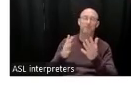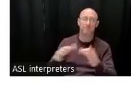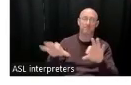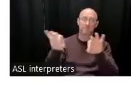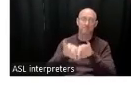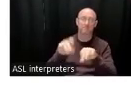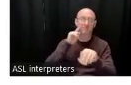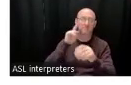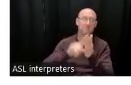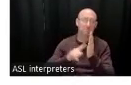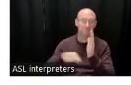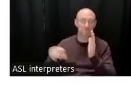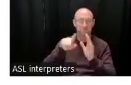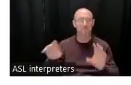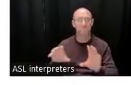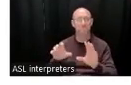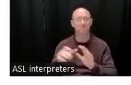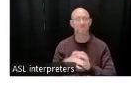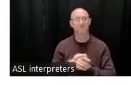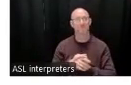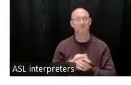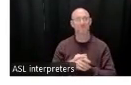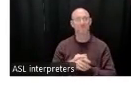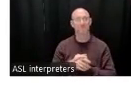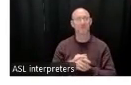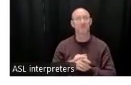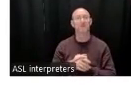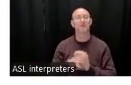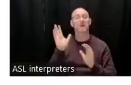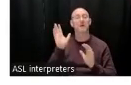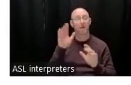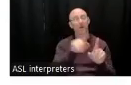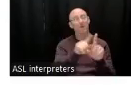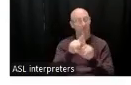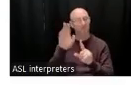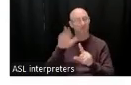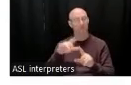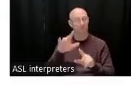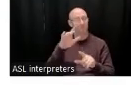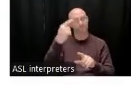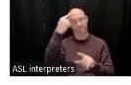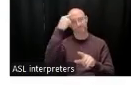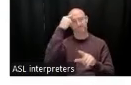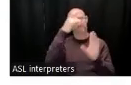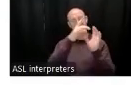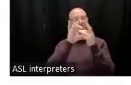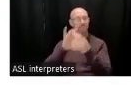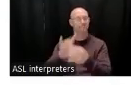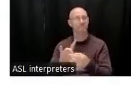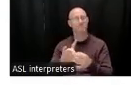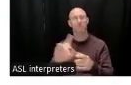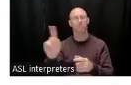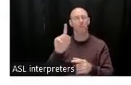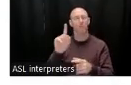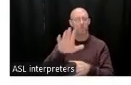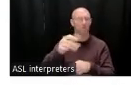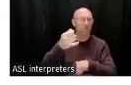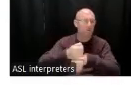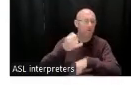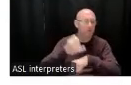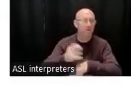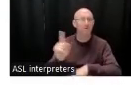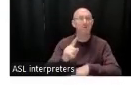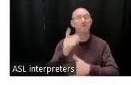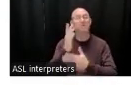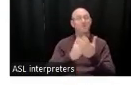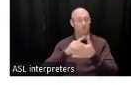the research that you're doing. And in that spirit, when you talk about the location where your institution is, some of